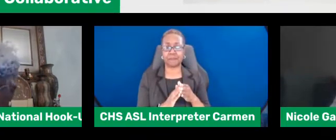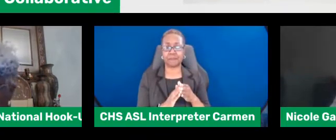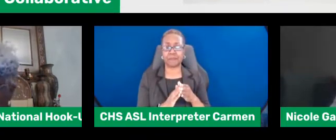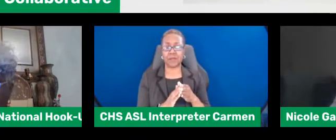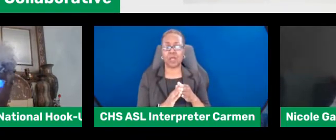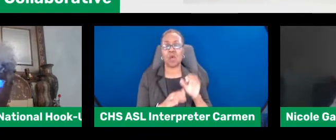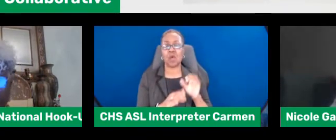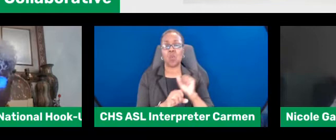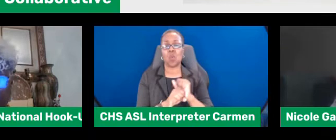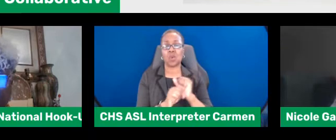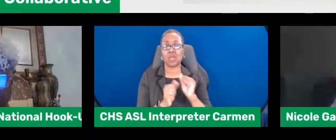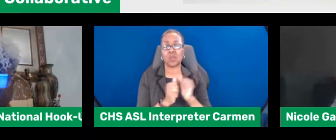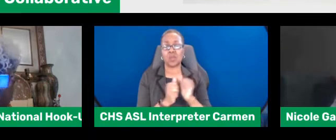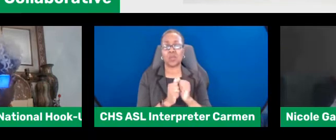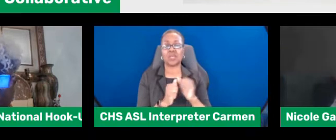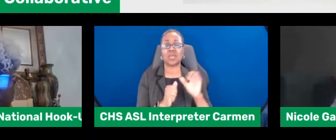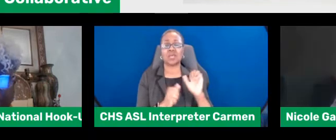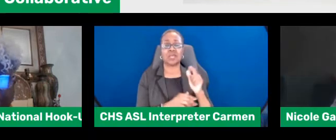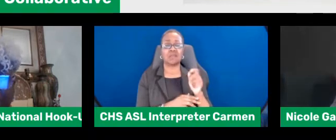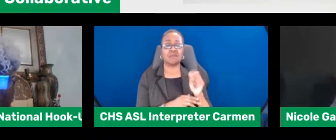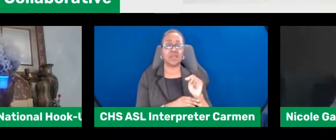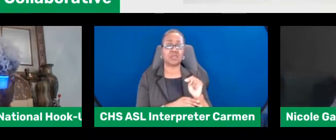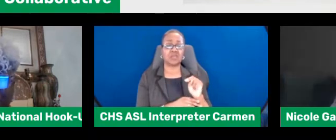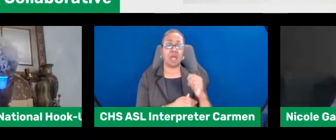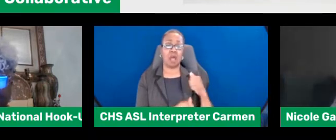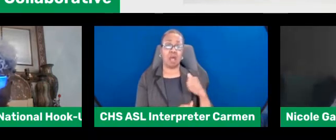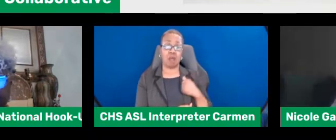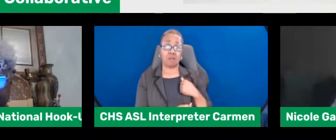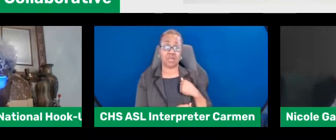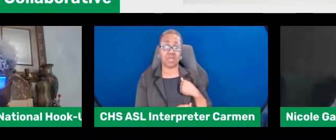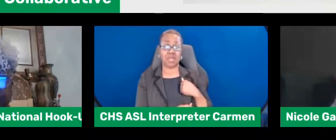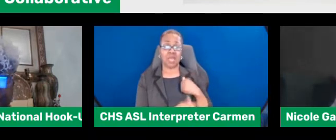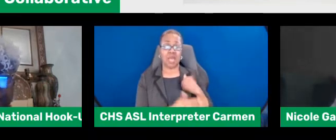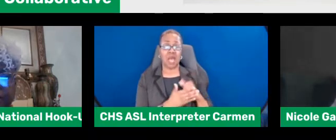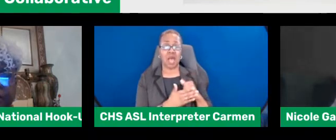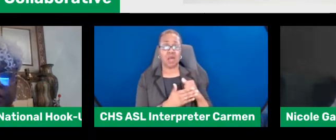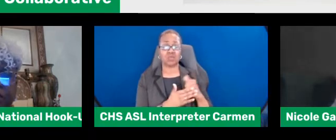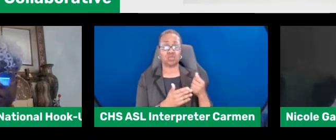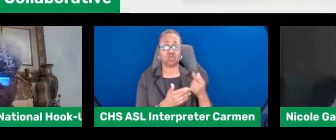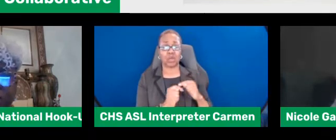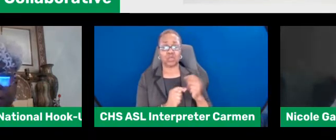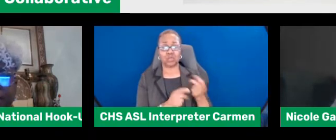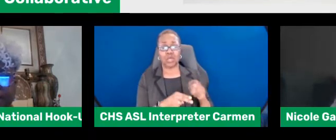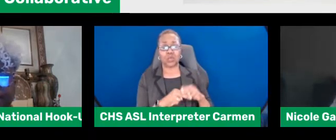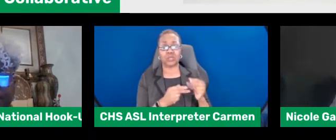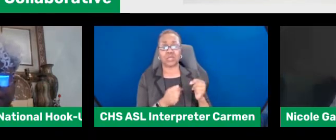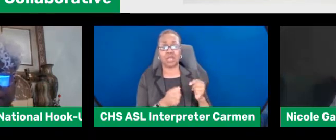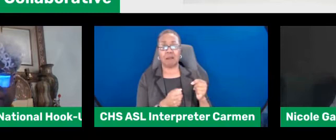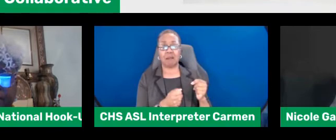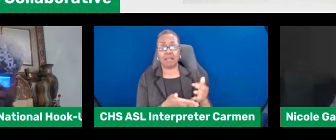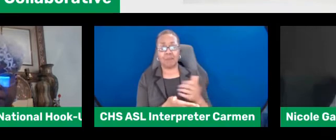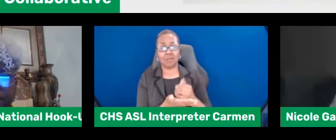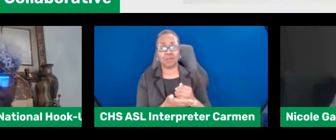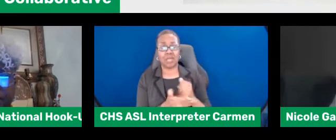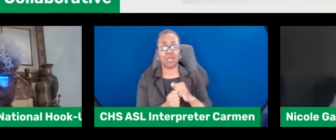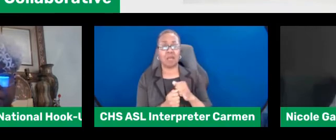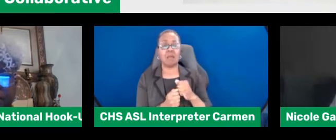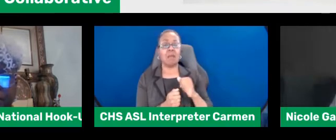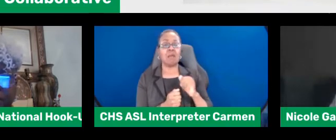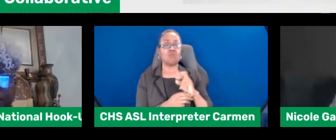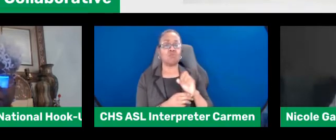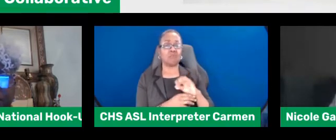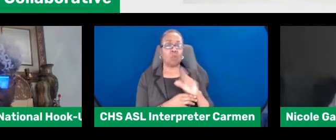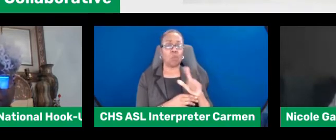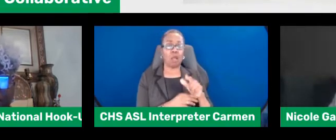Working again with Salvation Army, our Holston Human Capital Development, Riverwalk Home site, and our National Hookup of Black Women Joliet